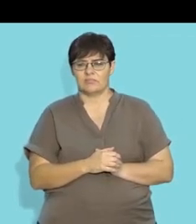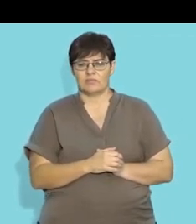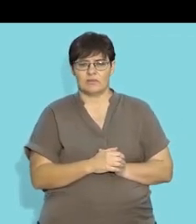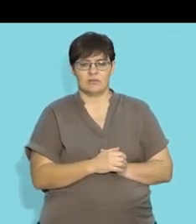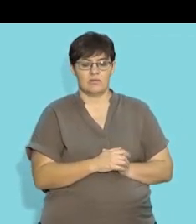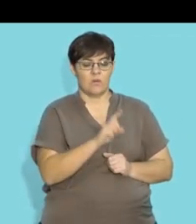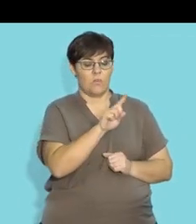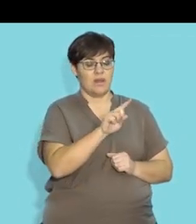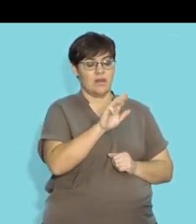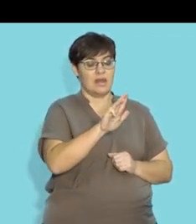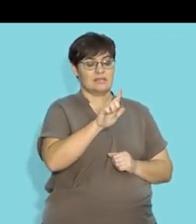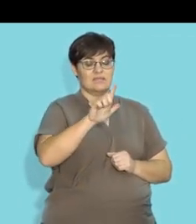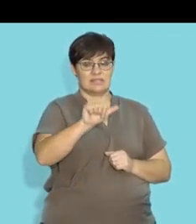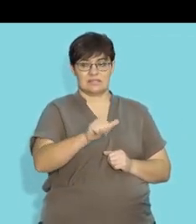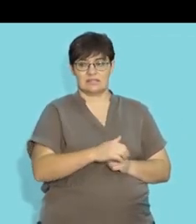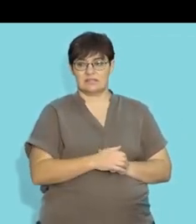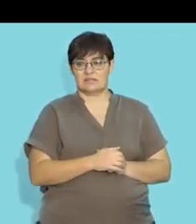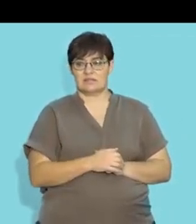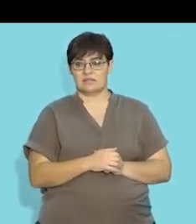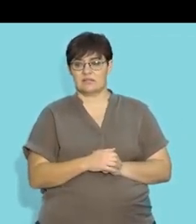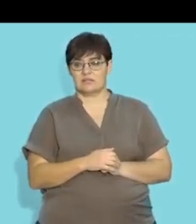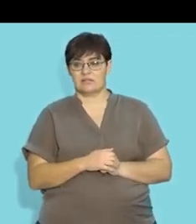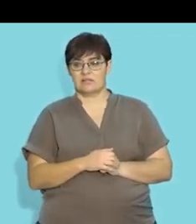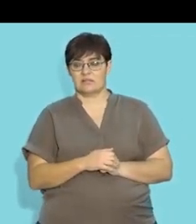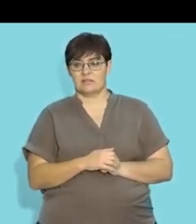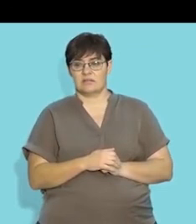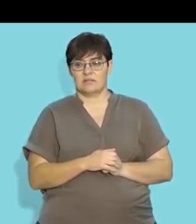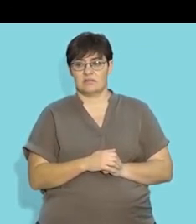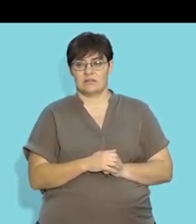Sure. In 1976